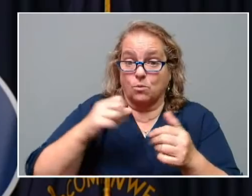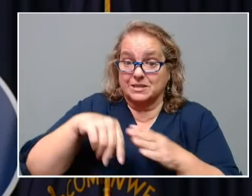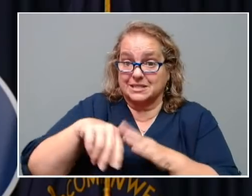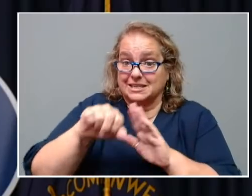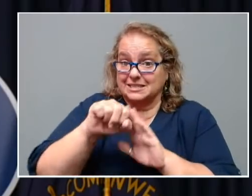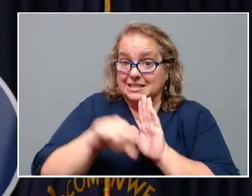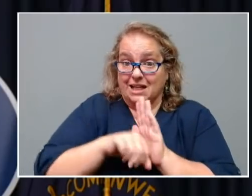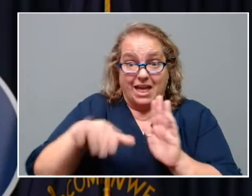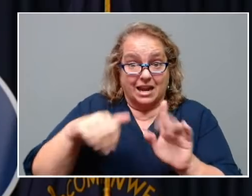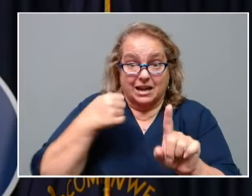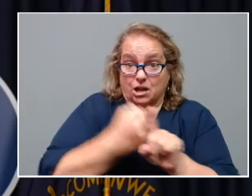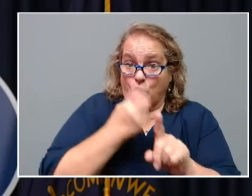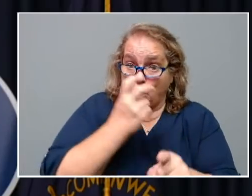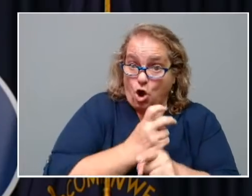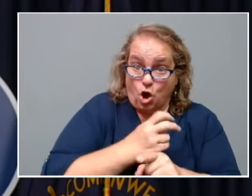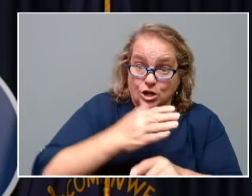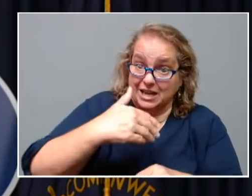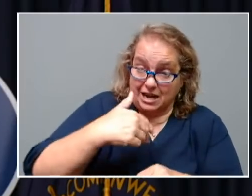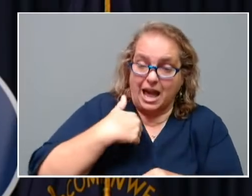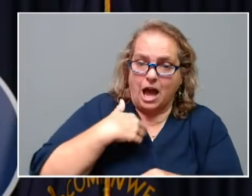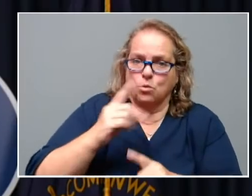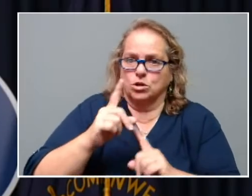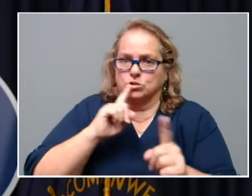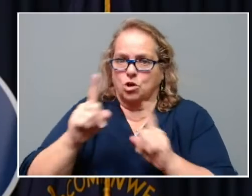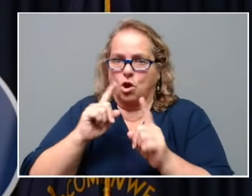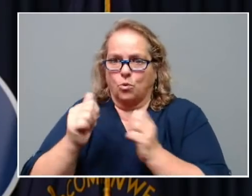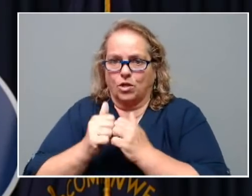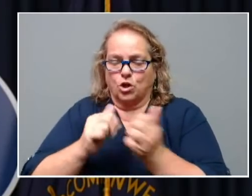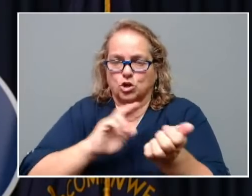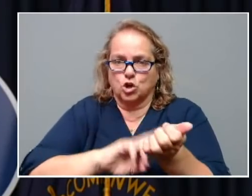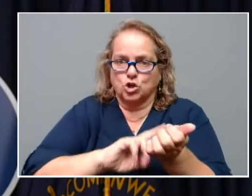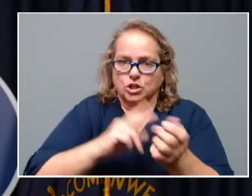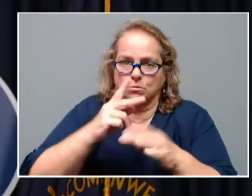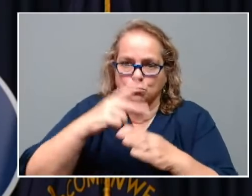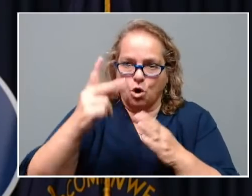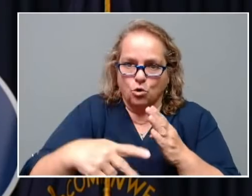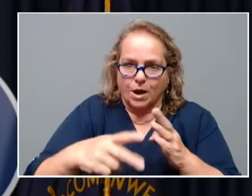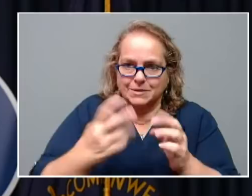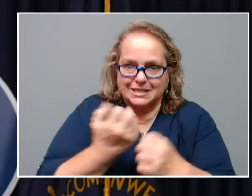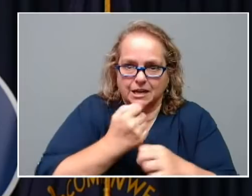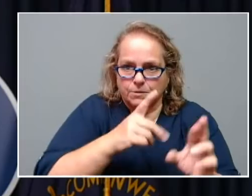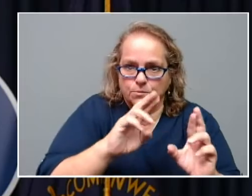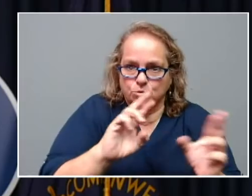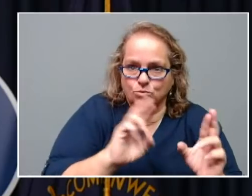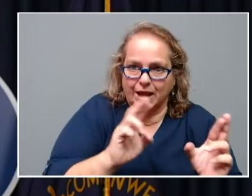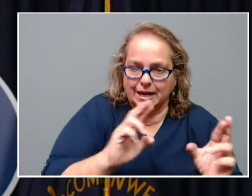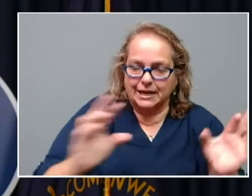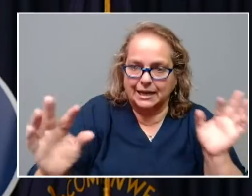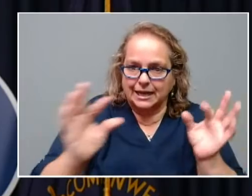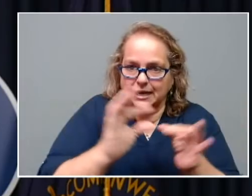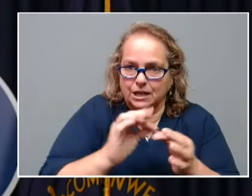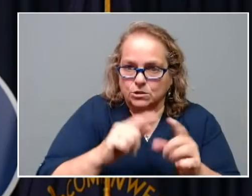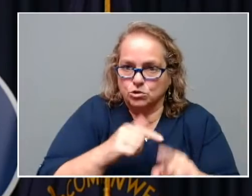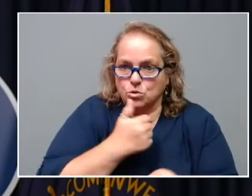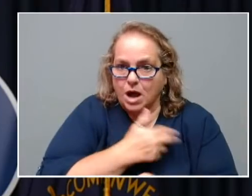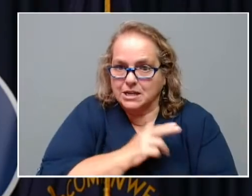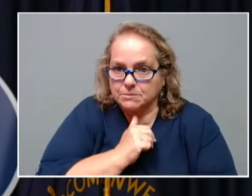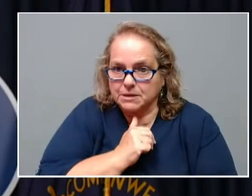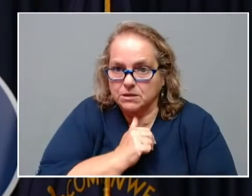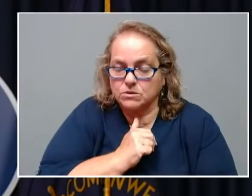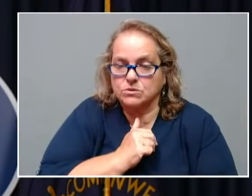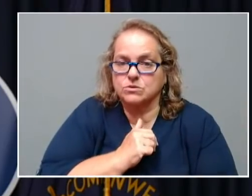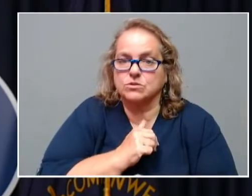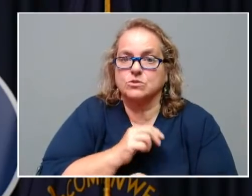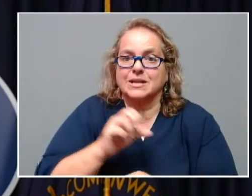I would be talking directly to nursing programs on the front end to get them connected to hospitals and to even